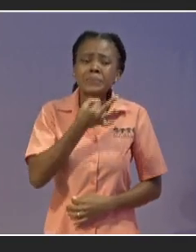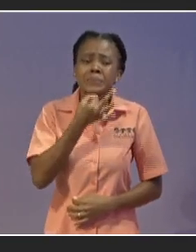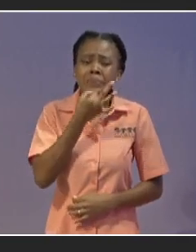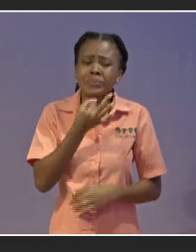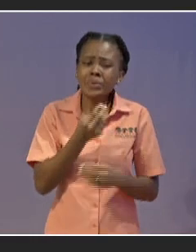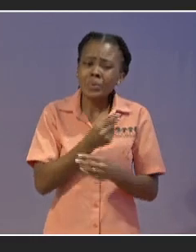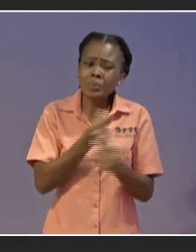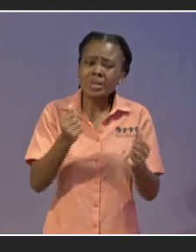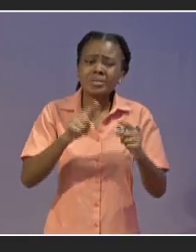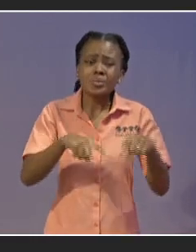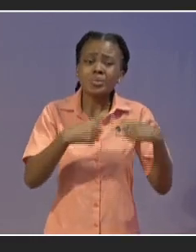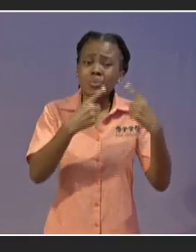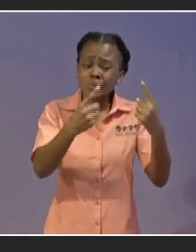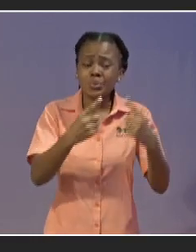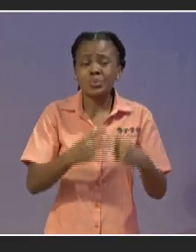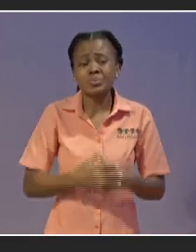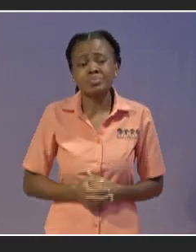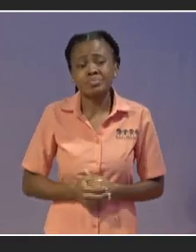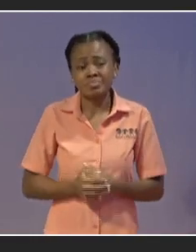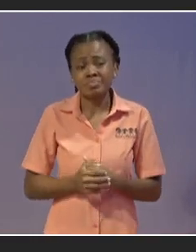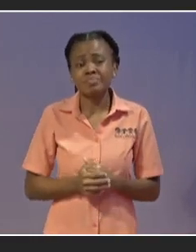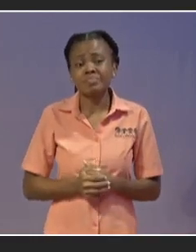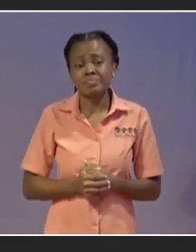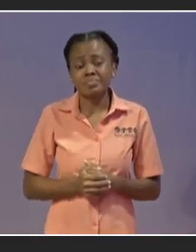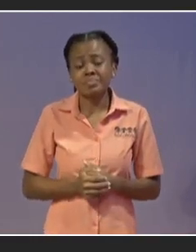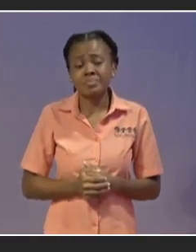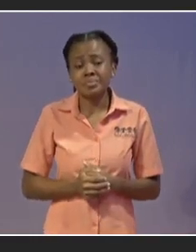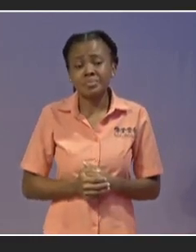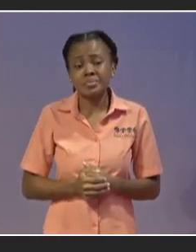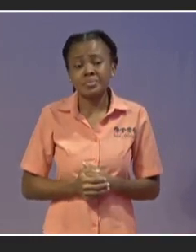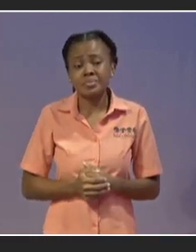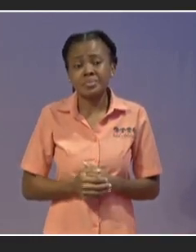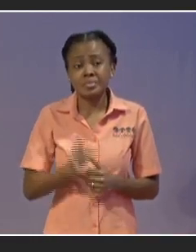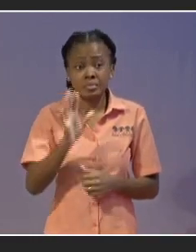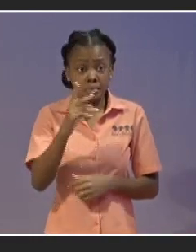in the admissions to hospital. We're also looking at